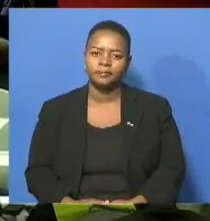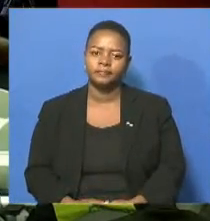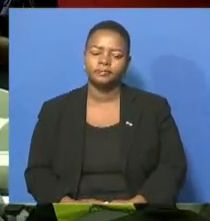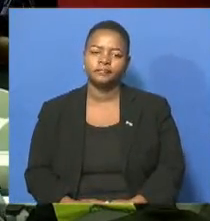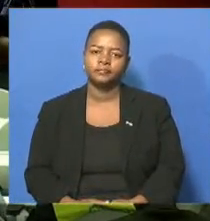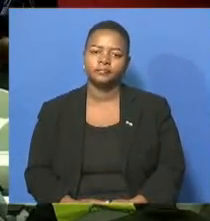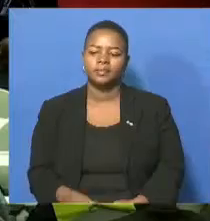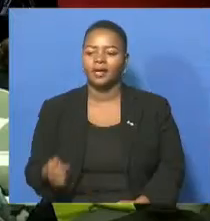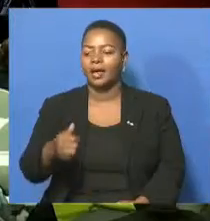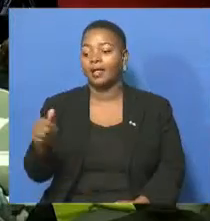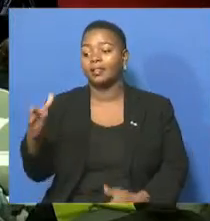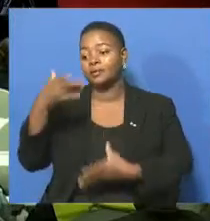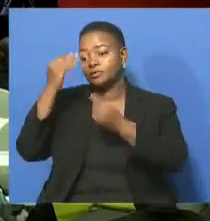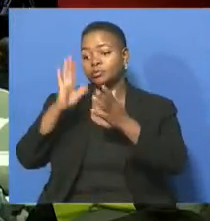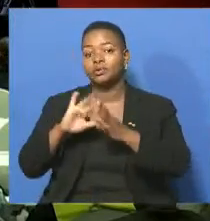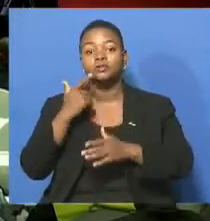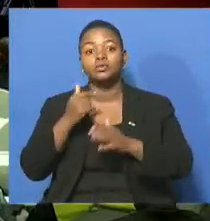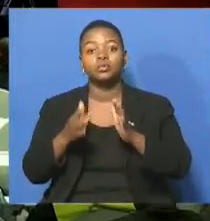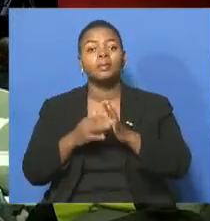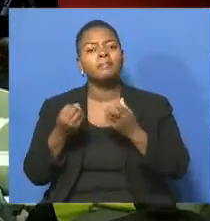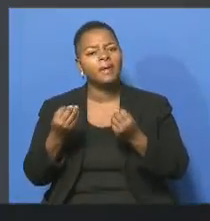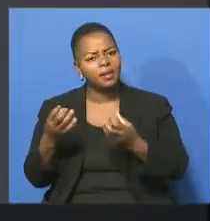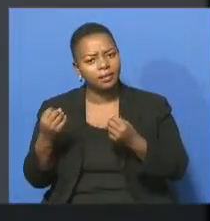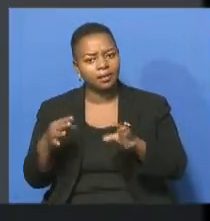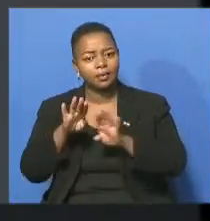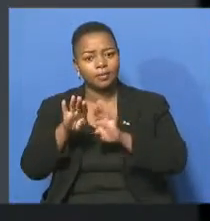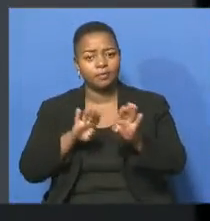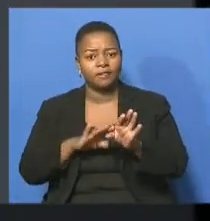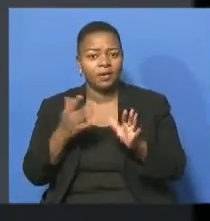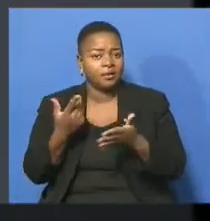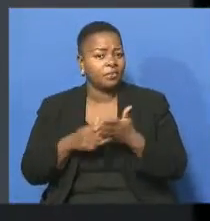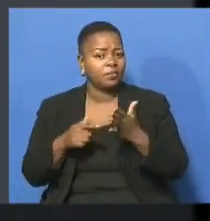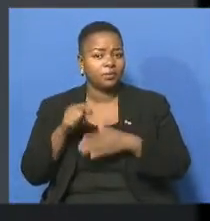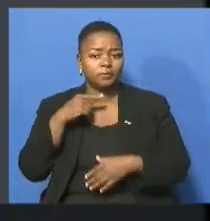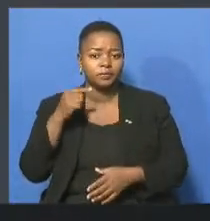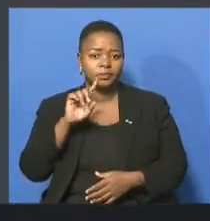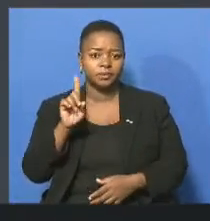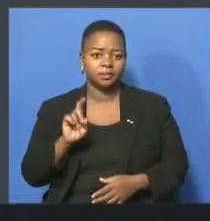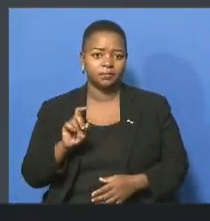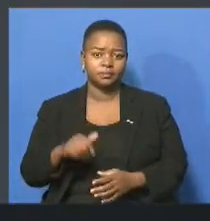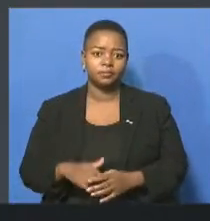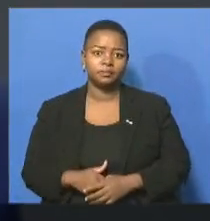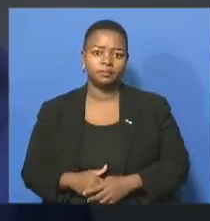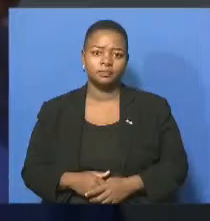the rest, who are in fact the majority? So,